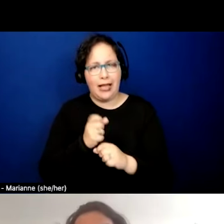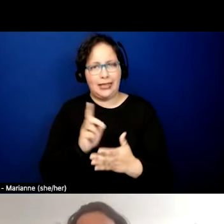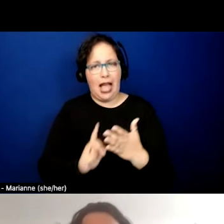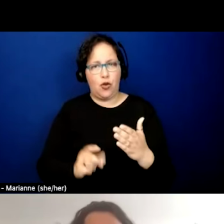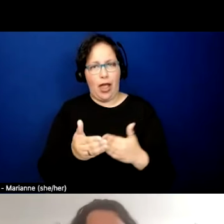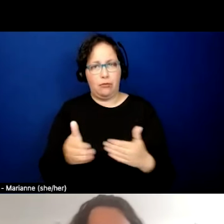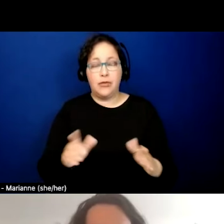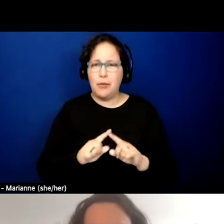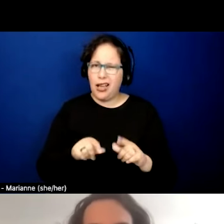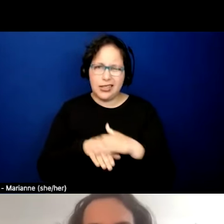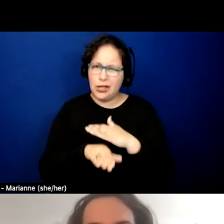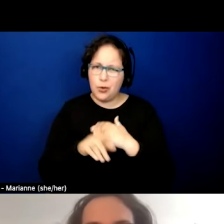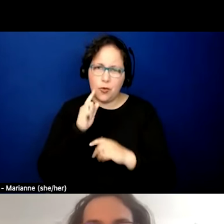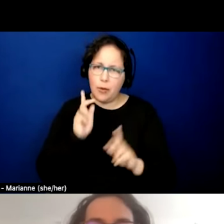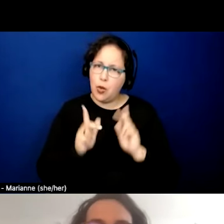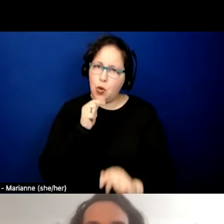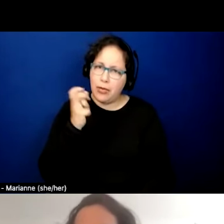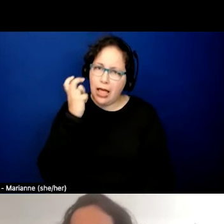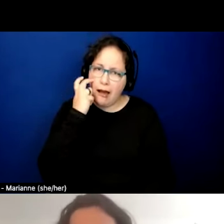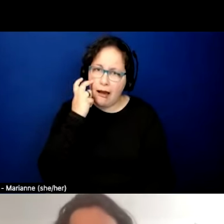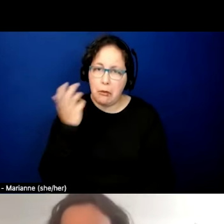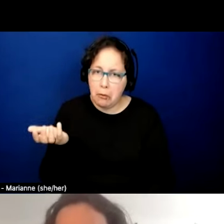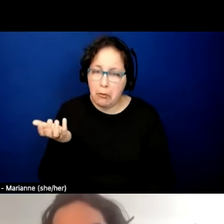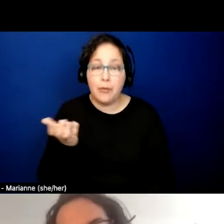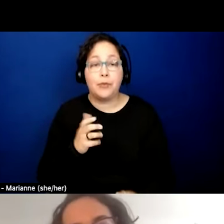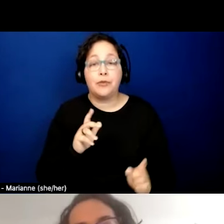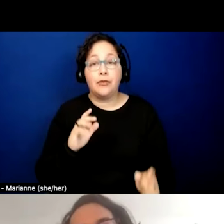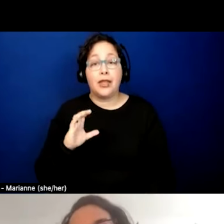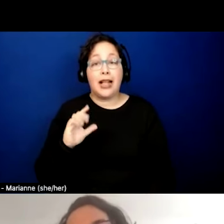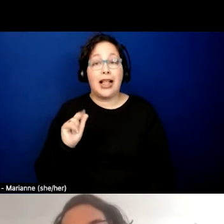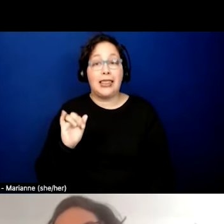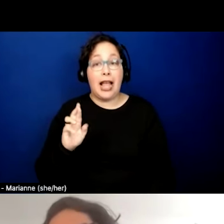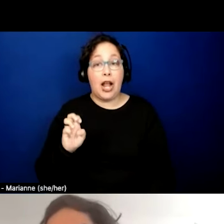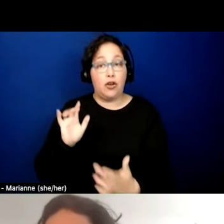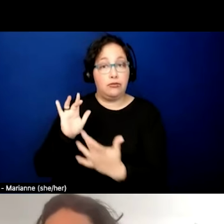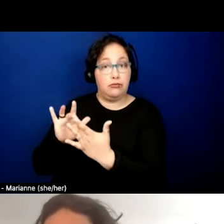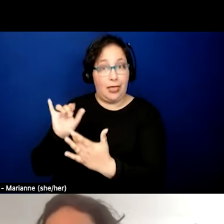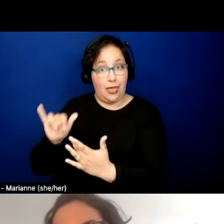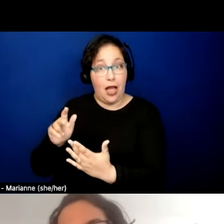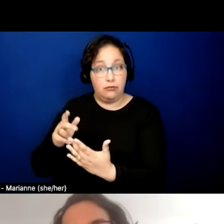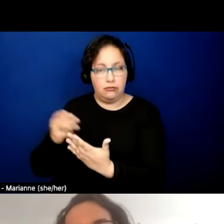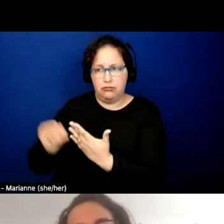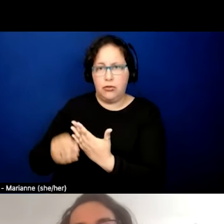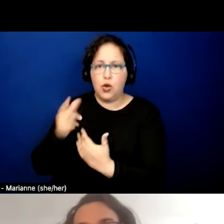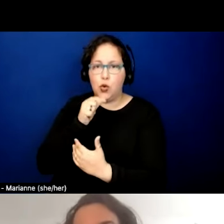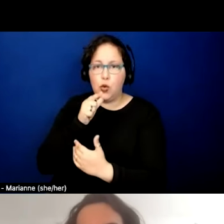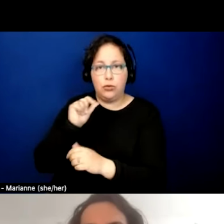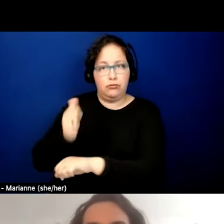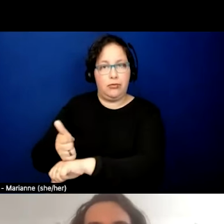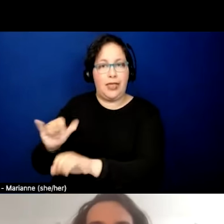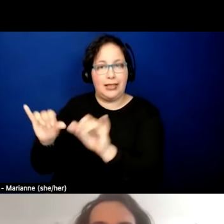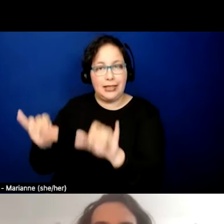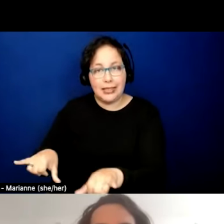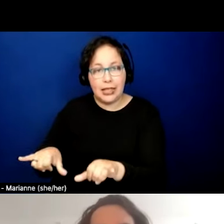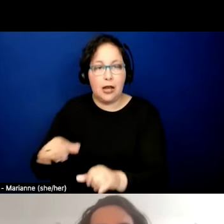to people who were blind. Claire then reached out to the Processing Foundation, and the folks developing p5.js, together with